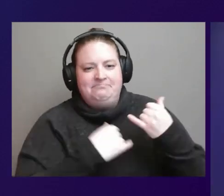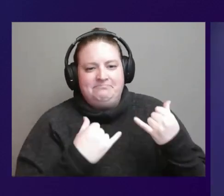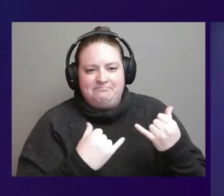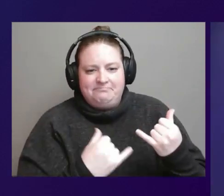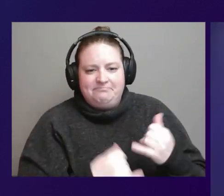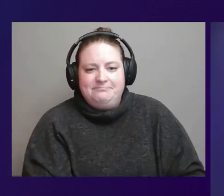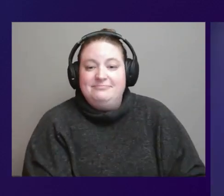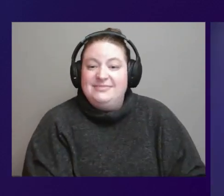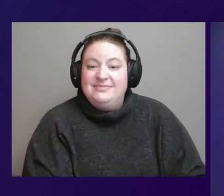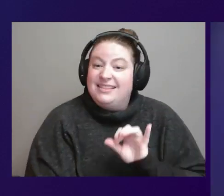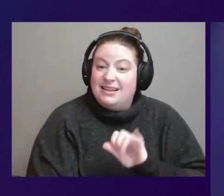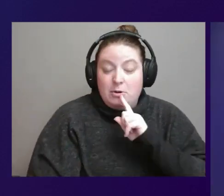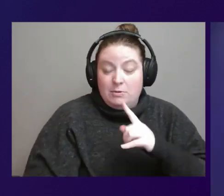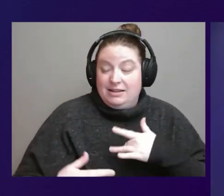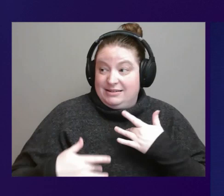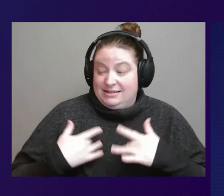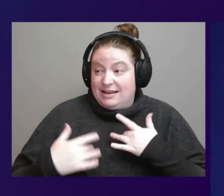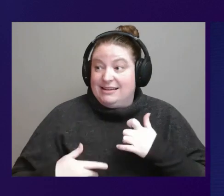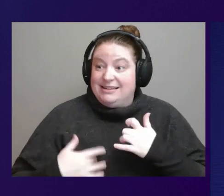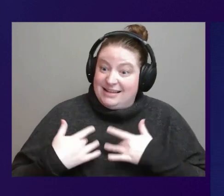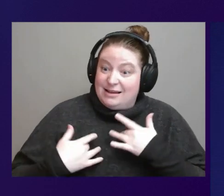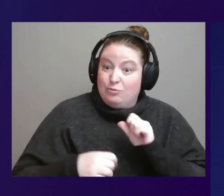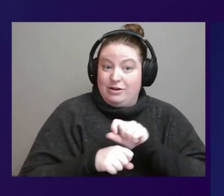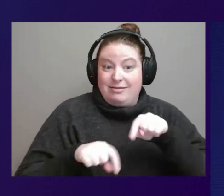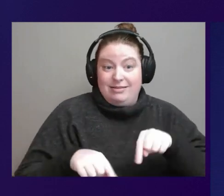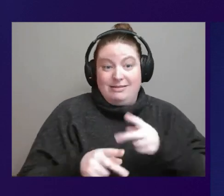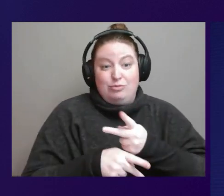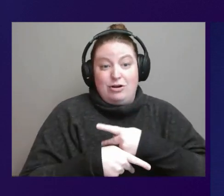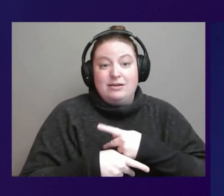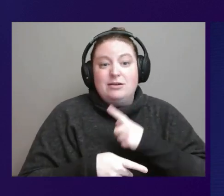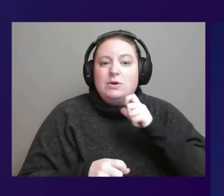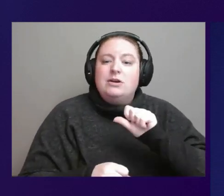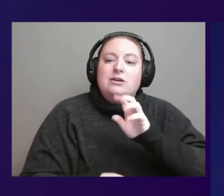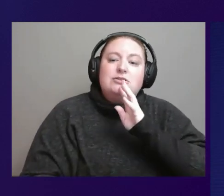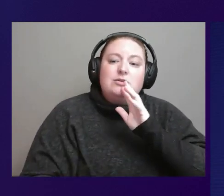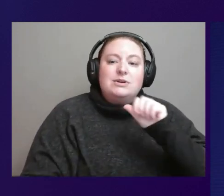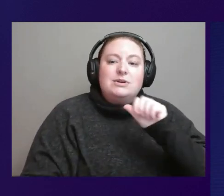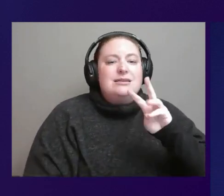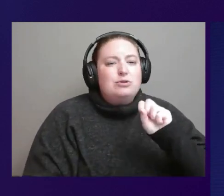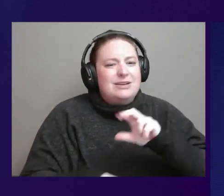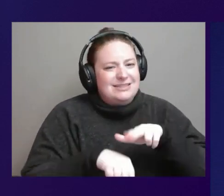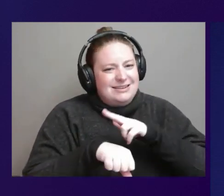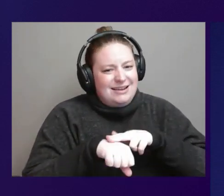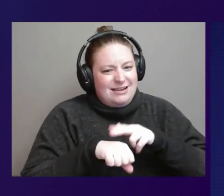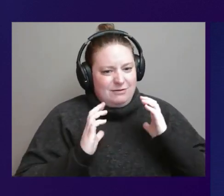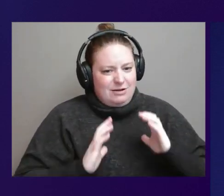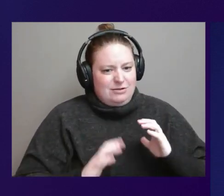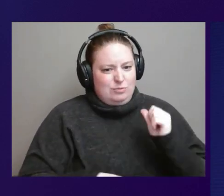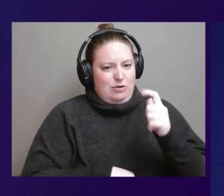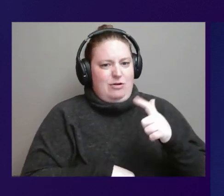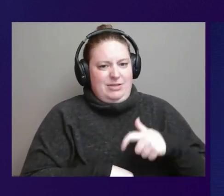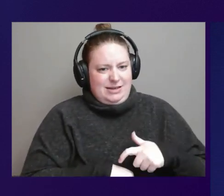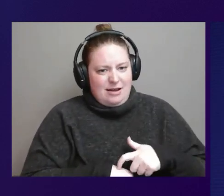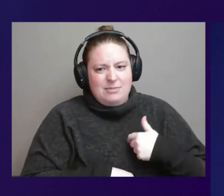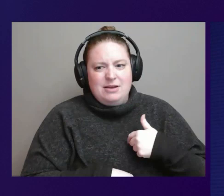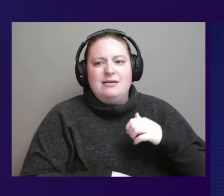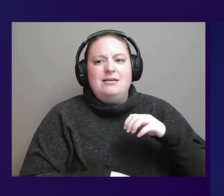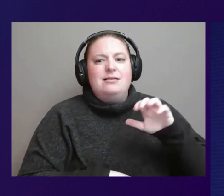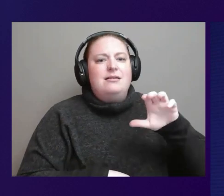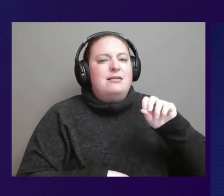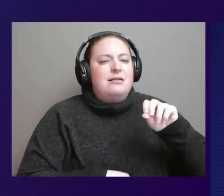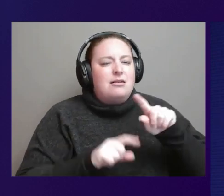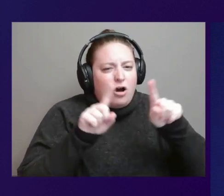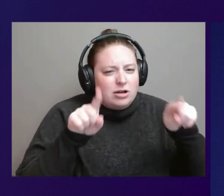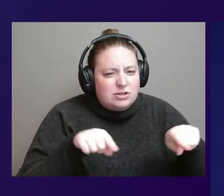exciting things about working on this product is we talk to AWS native customers all the time who are using the console and CloudFormation and the